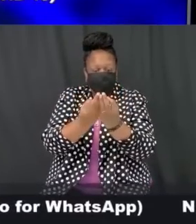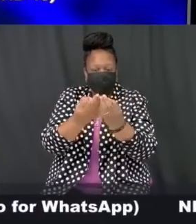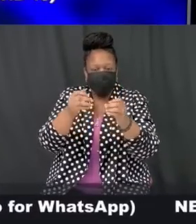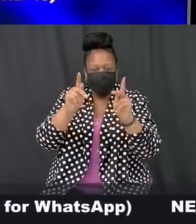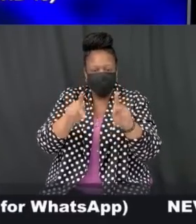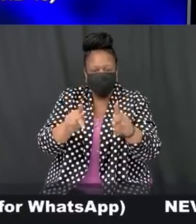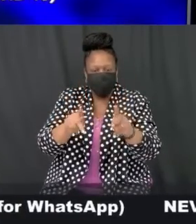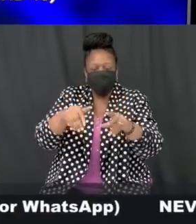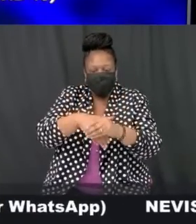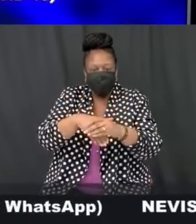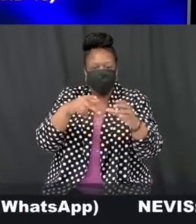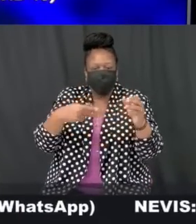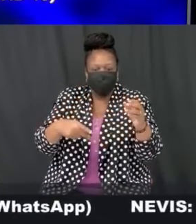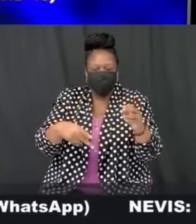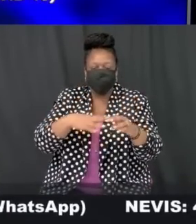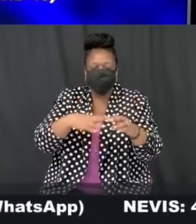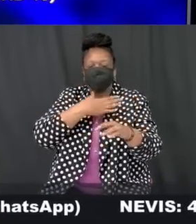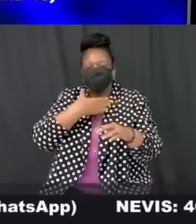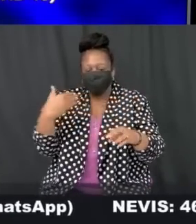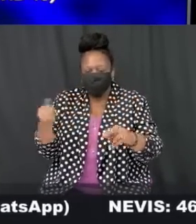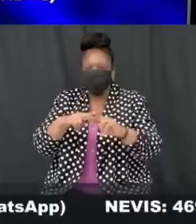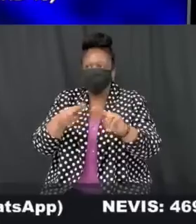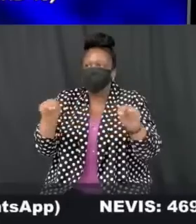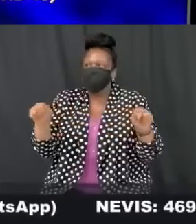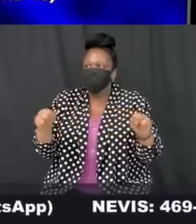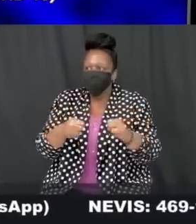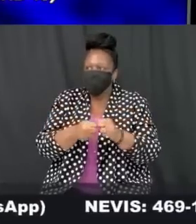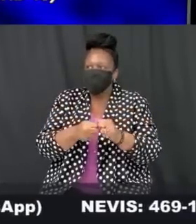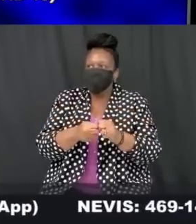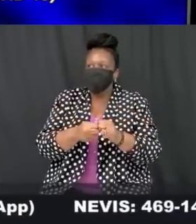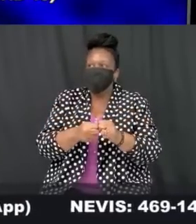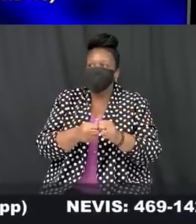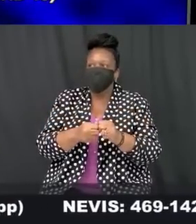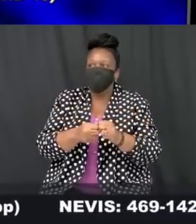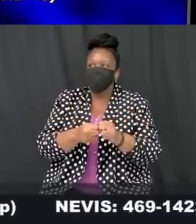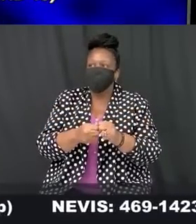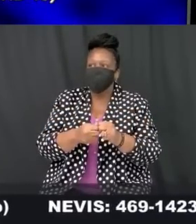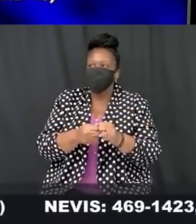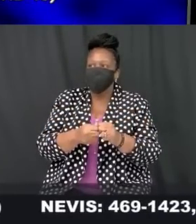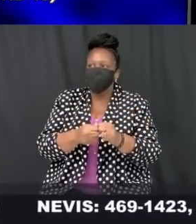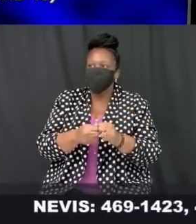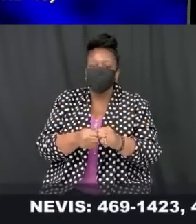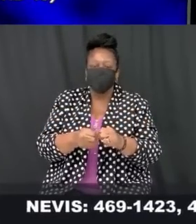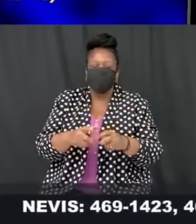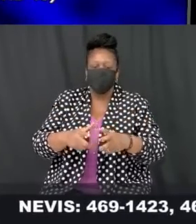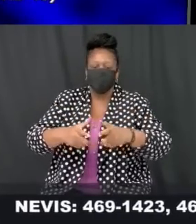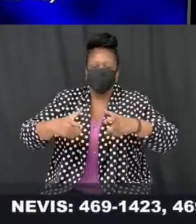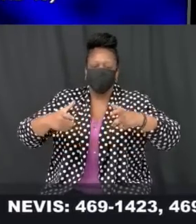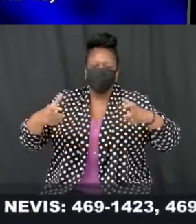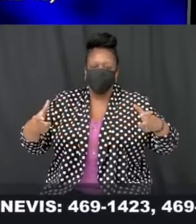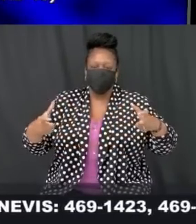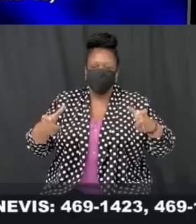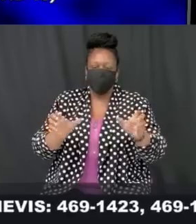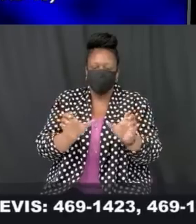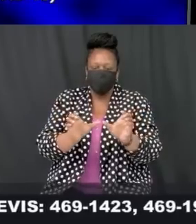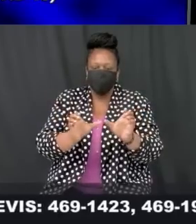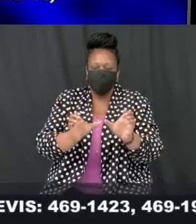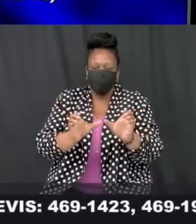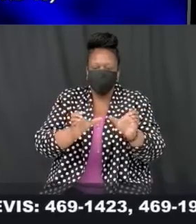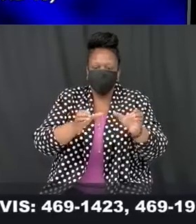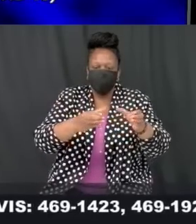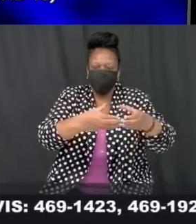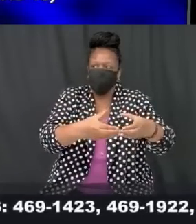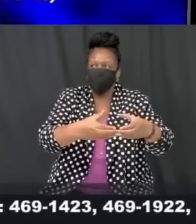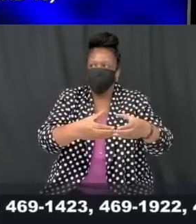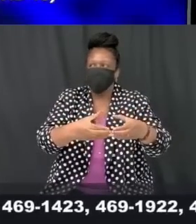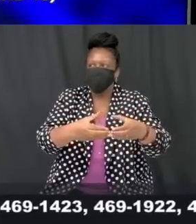in Nevis. Nevis, to date, the biggest cluster is affiliated